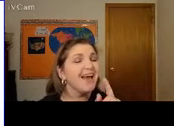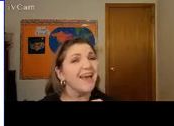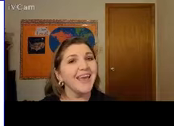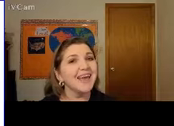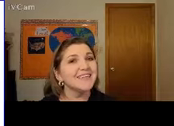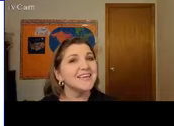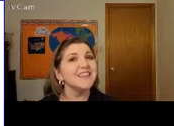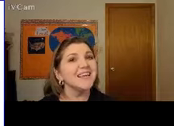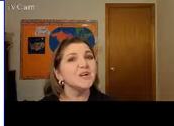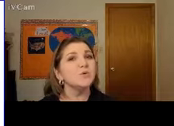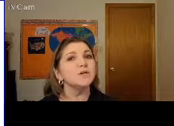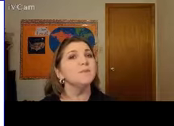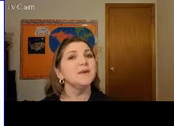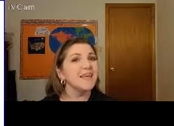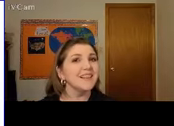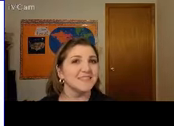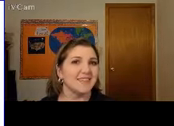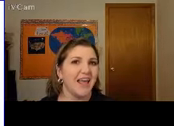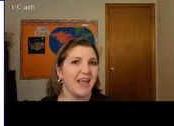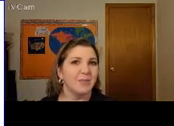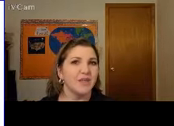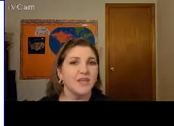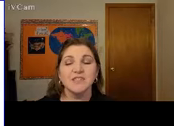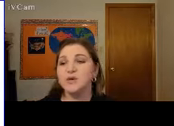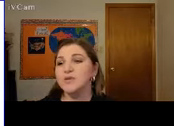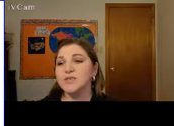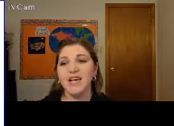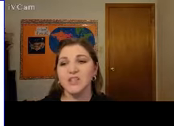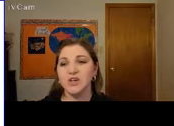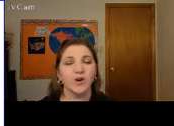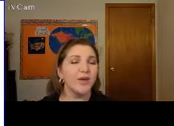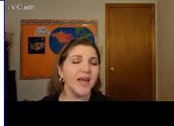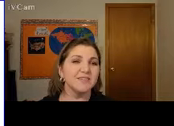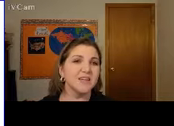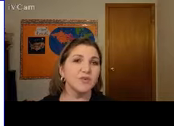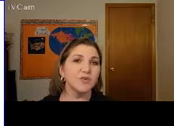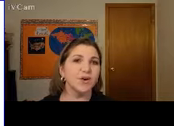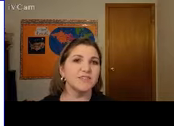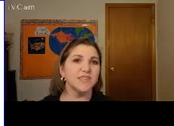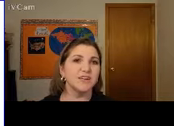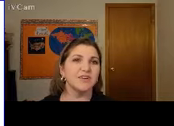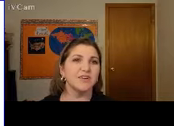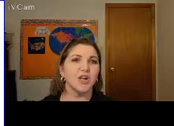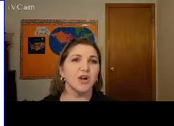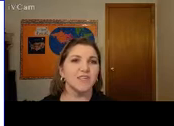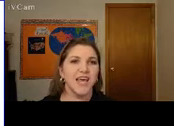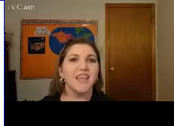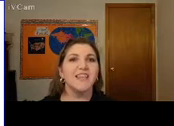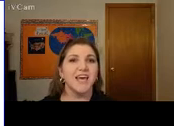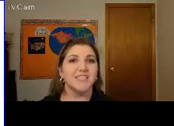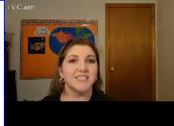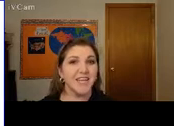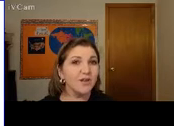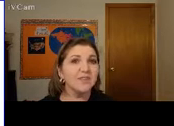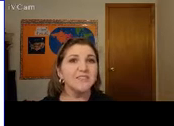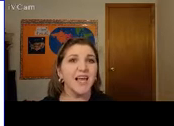same, and they don't mean the same. So if you take a look, we have several words here on our chart